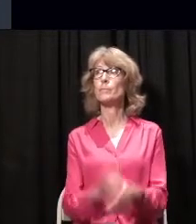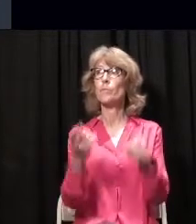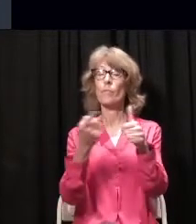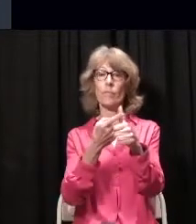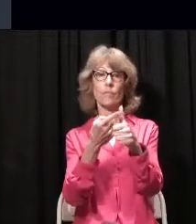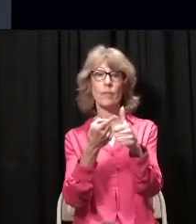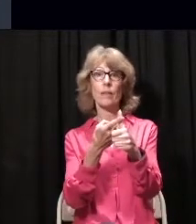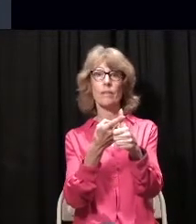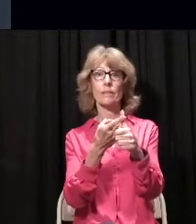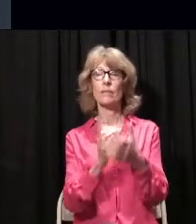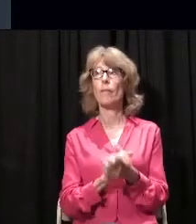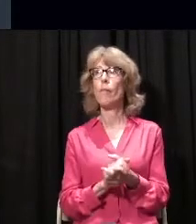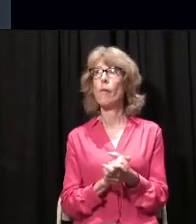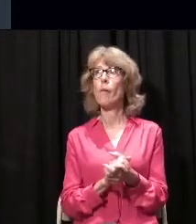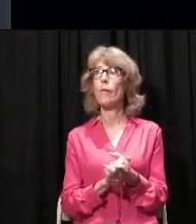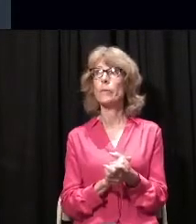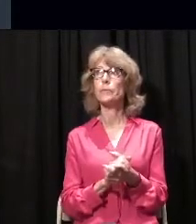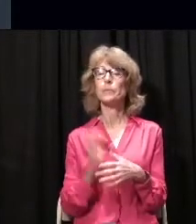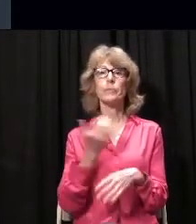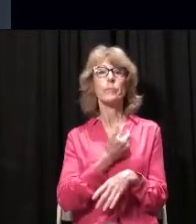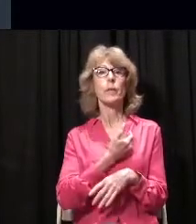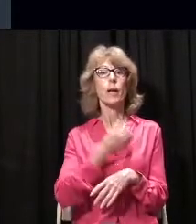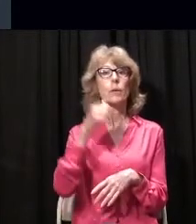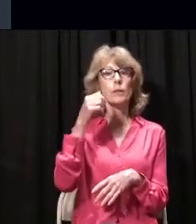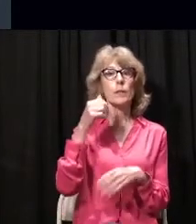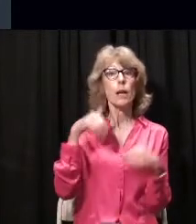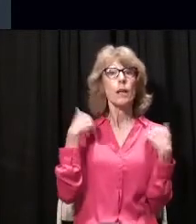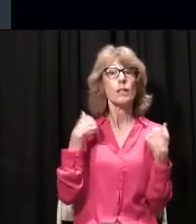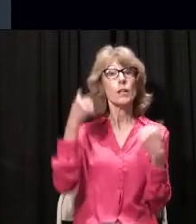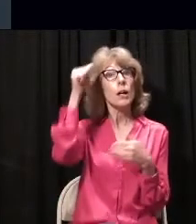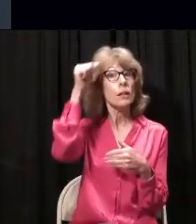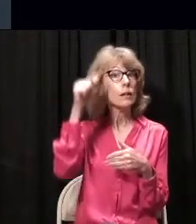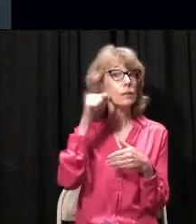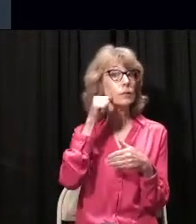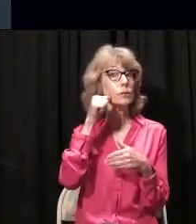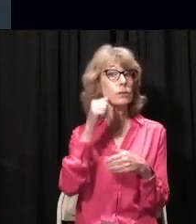this: our young adult ministry,